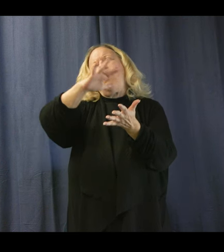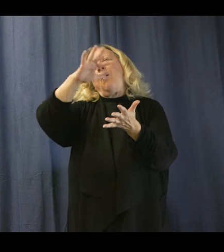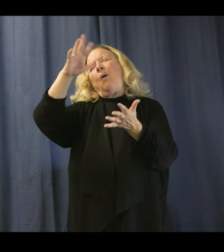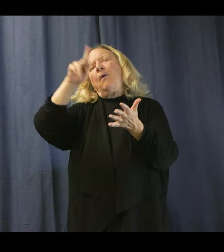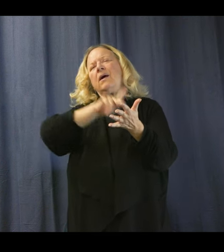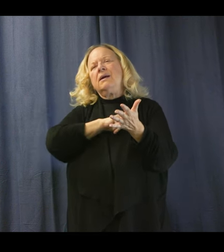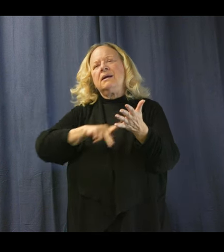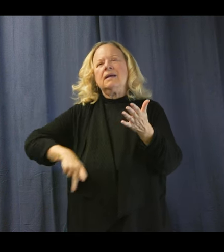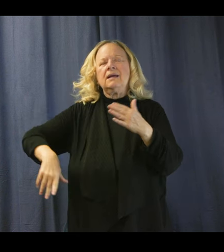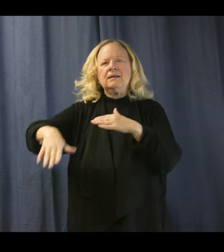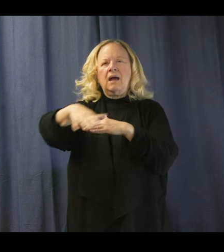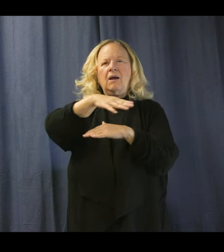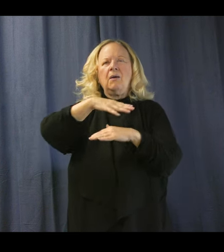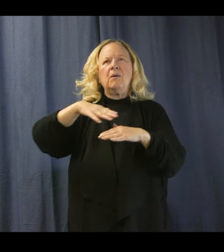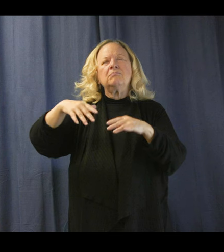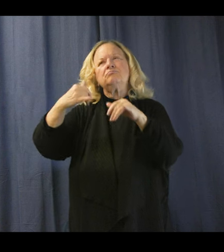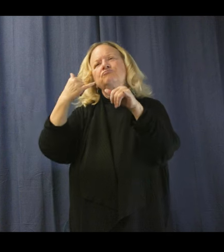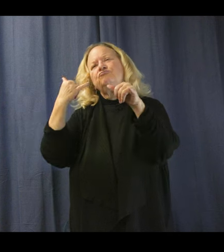Mahuto,